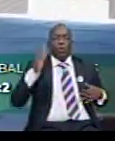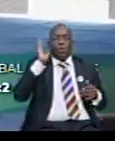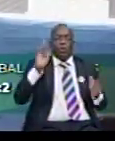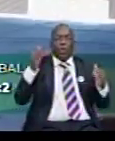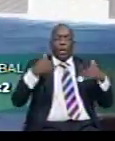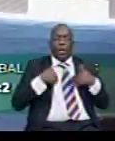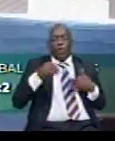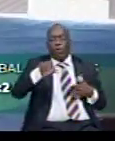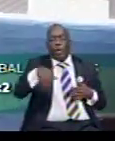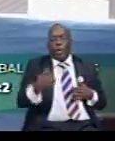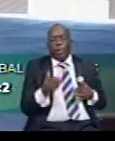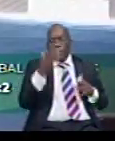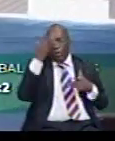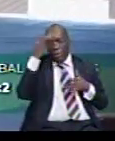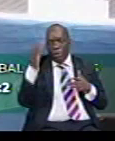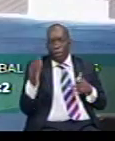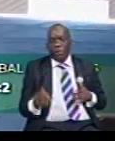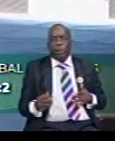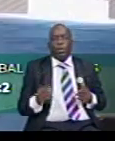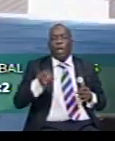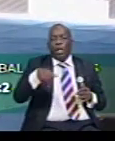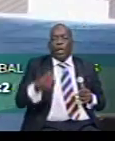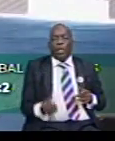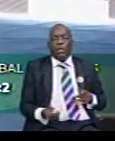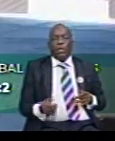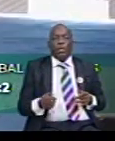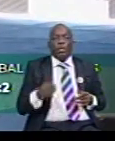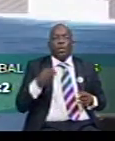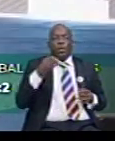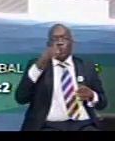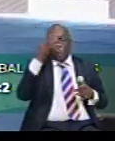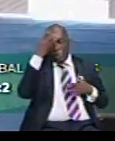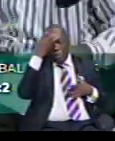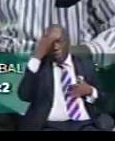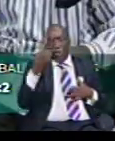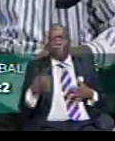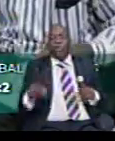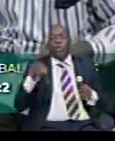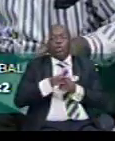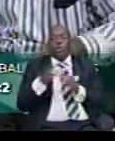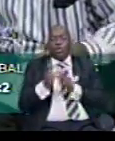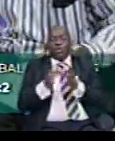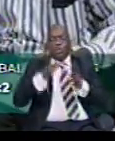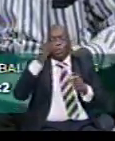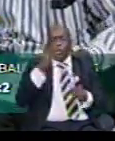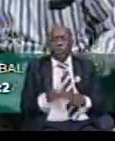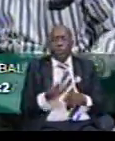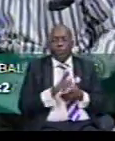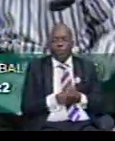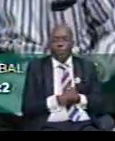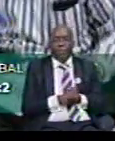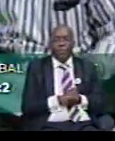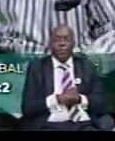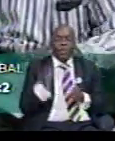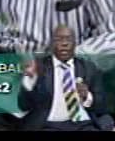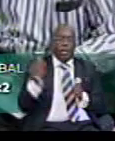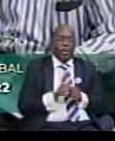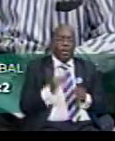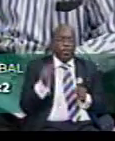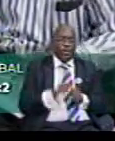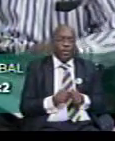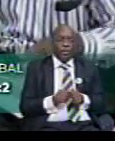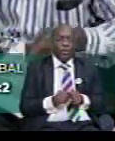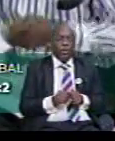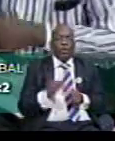any sickness, any disease, in Jesus' name. Every